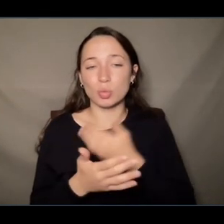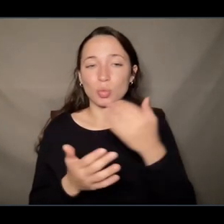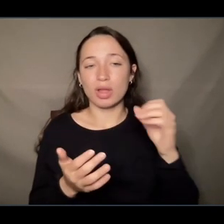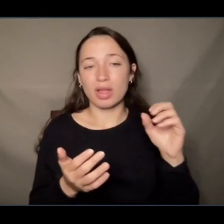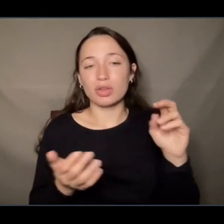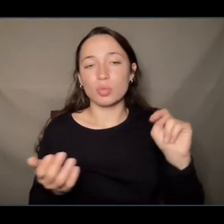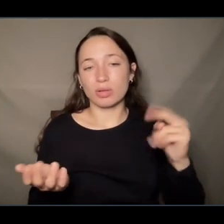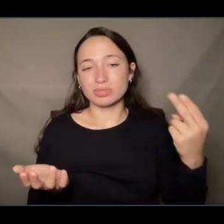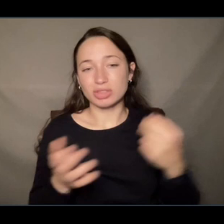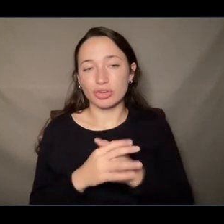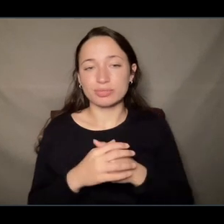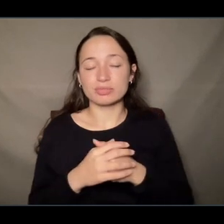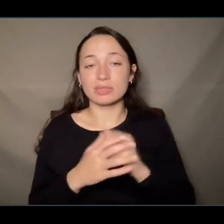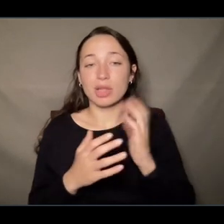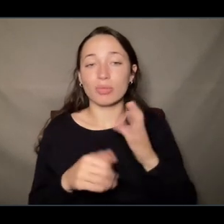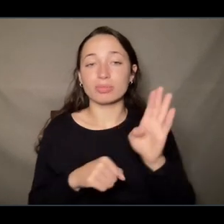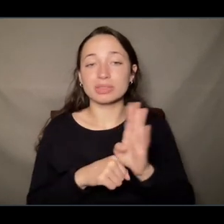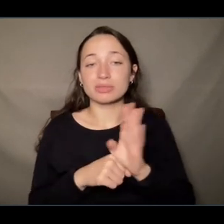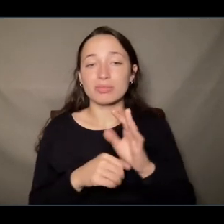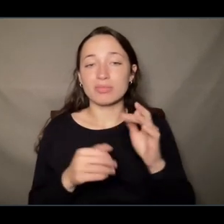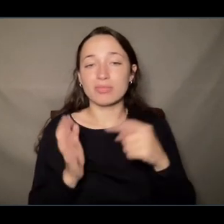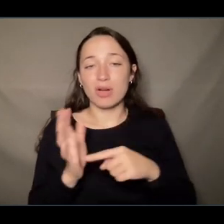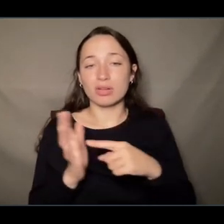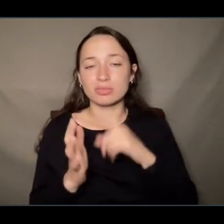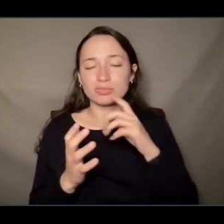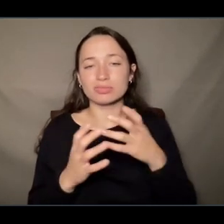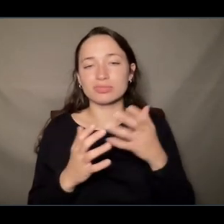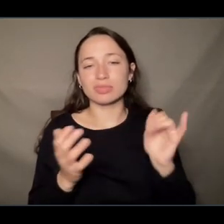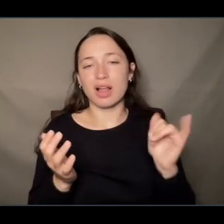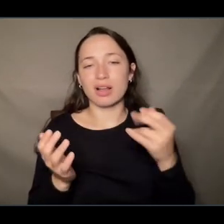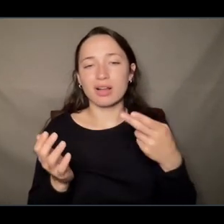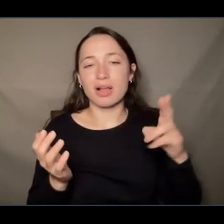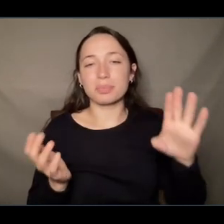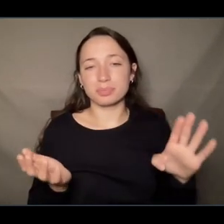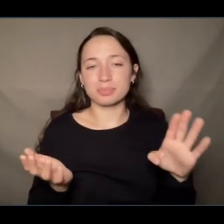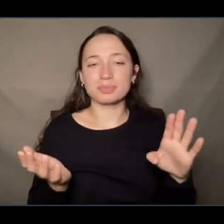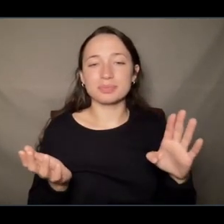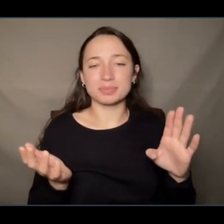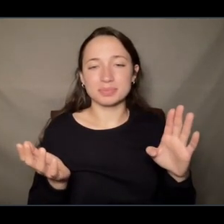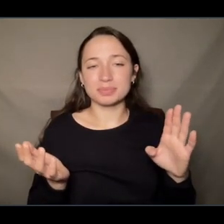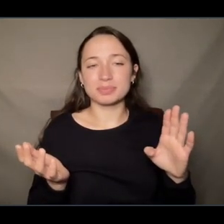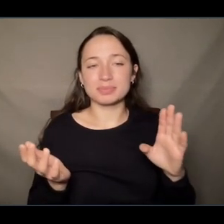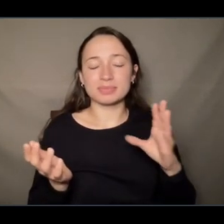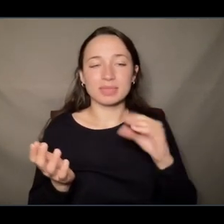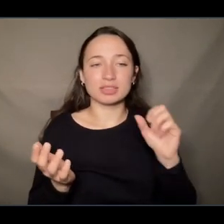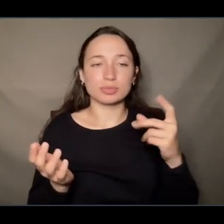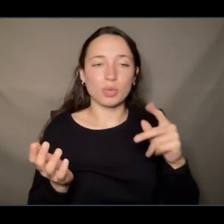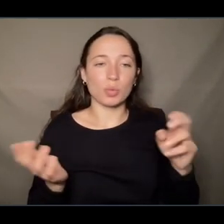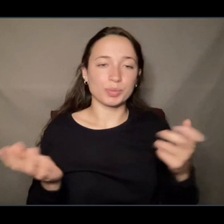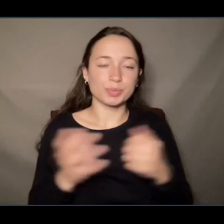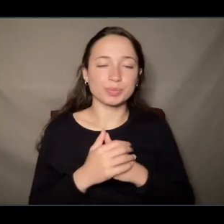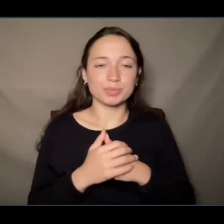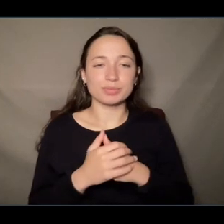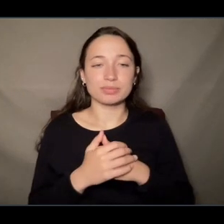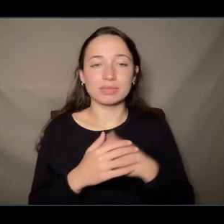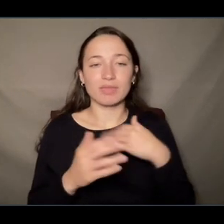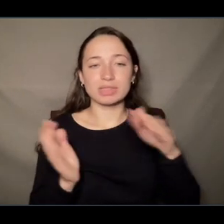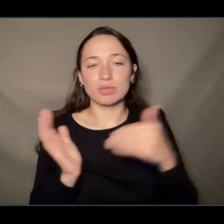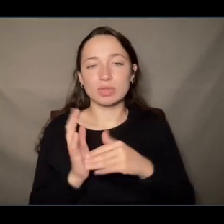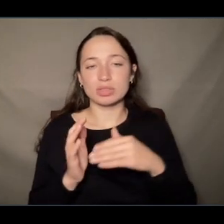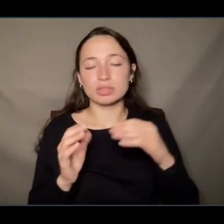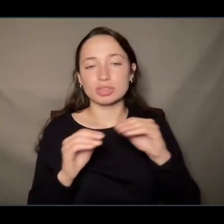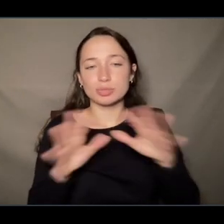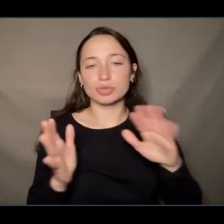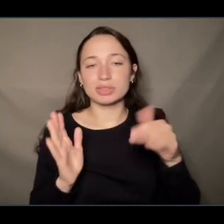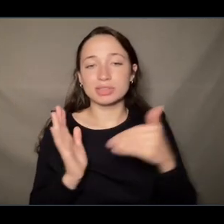and Southern New Hampshire. So our business model is very much a hub and spoke. So we have a central distribution center located